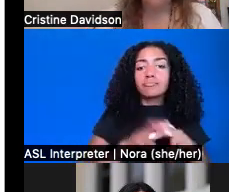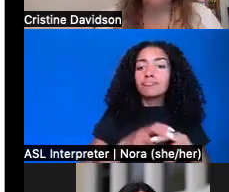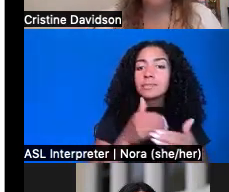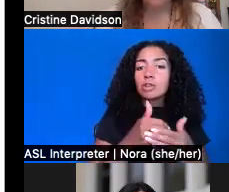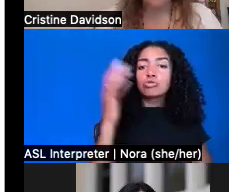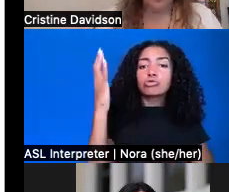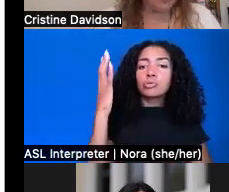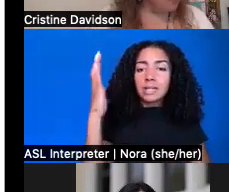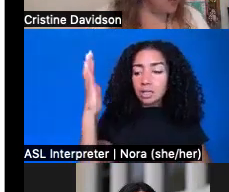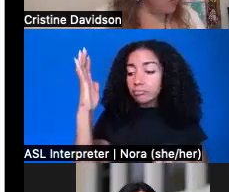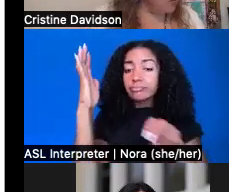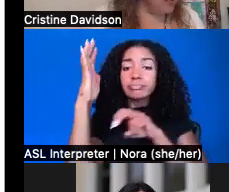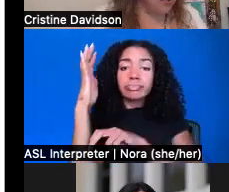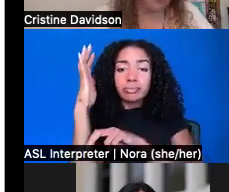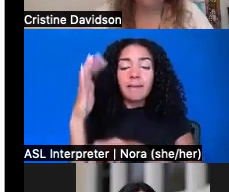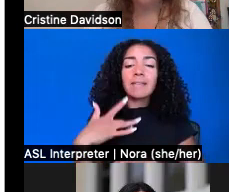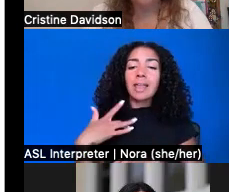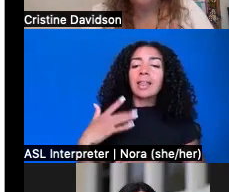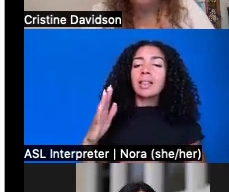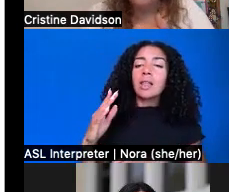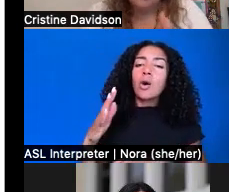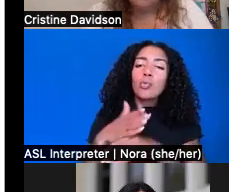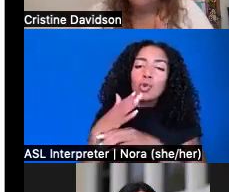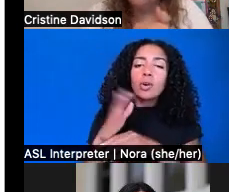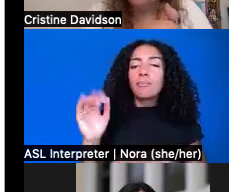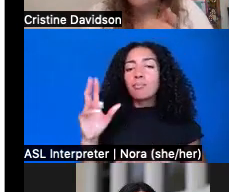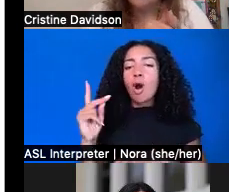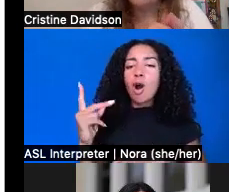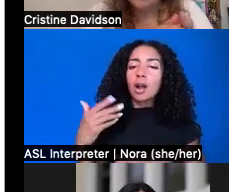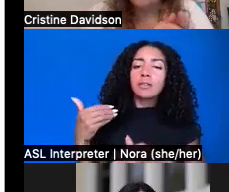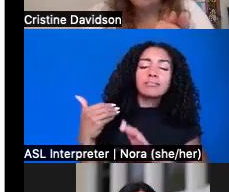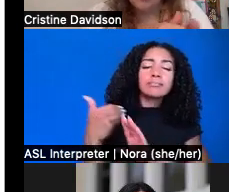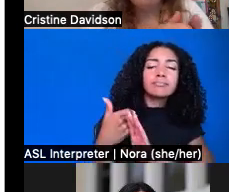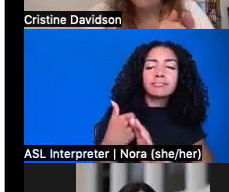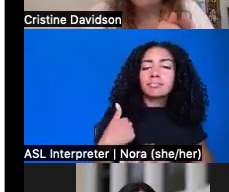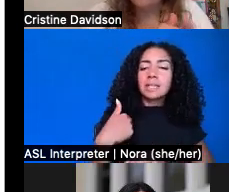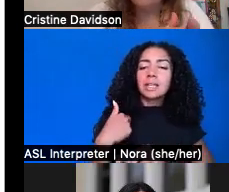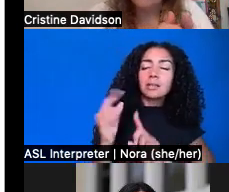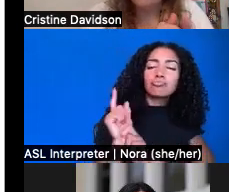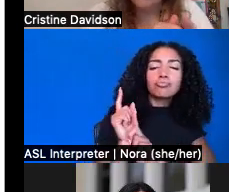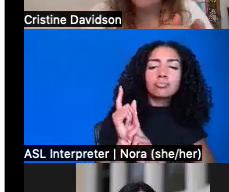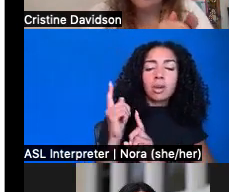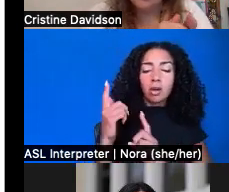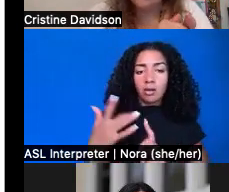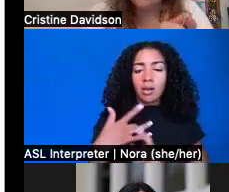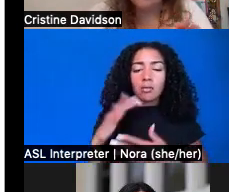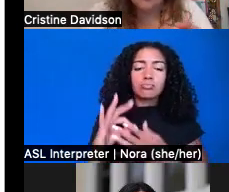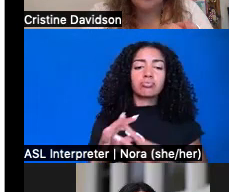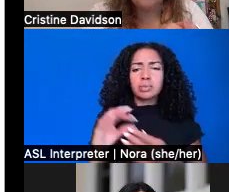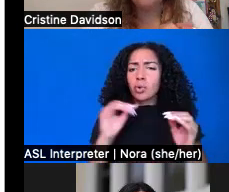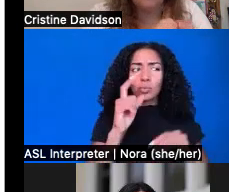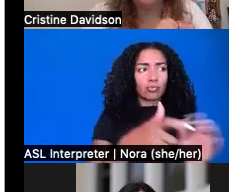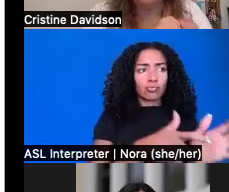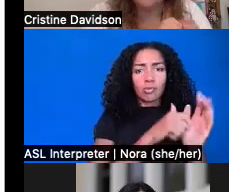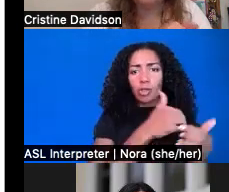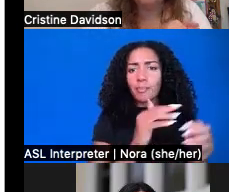that. When you hold a stone, you can ask that grandfather, the spirit in that stone, to